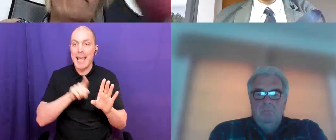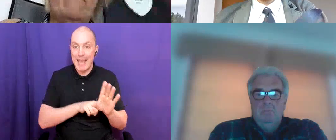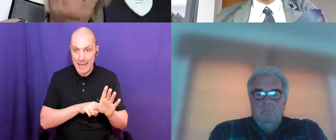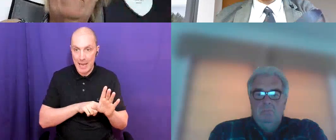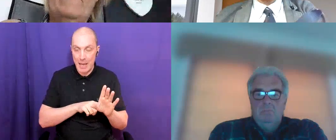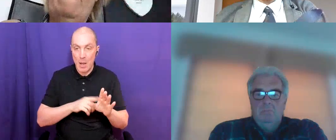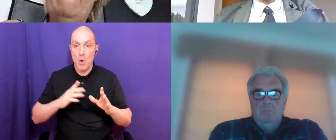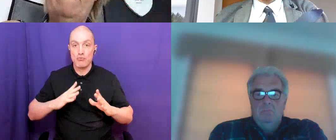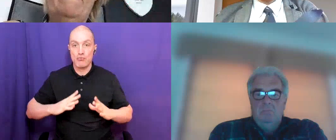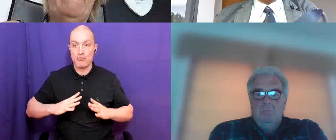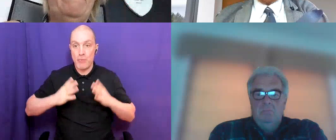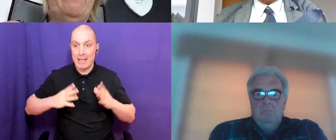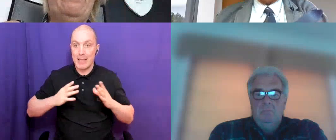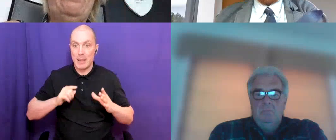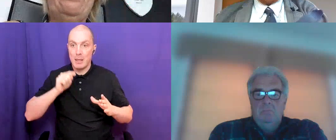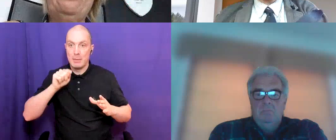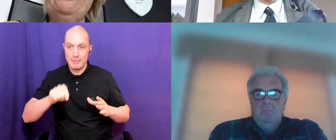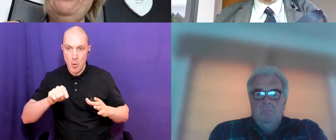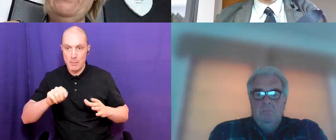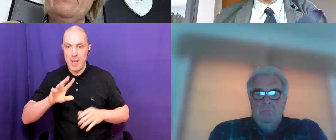staff arriving on polling day.